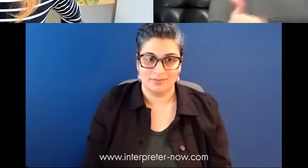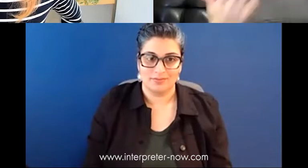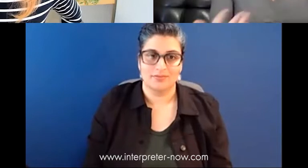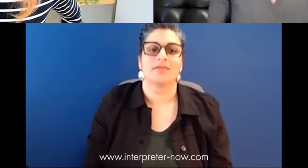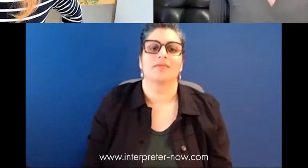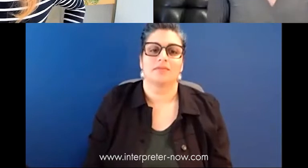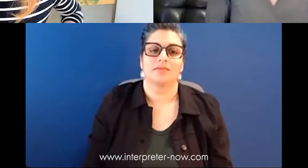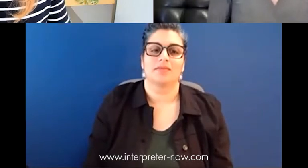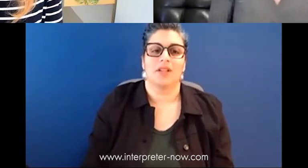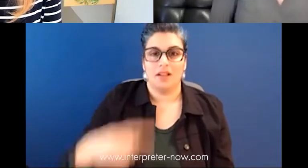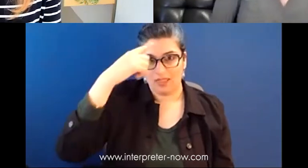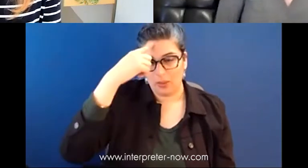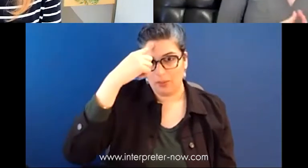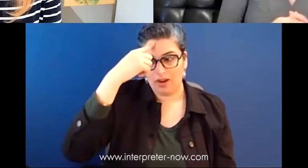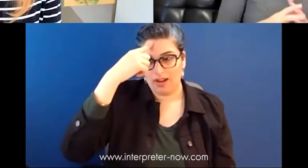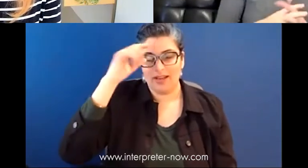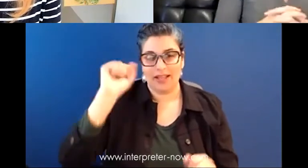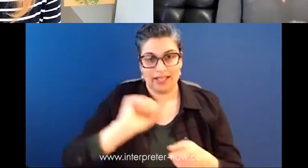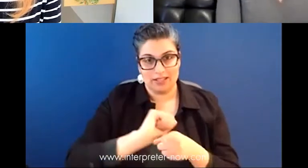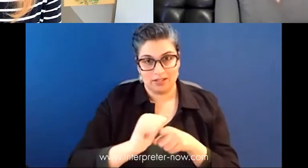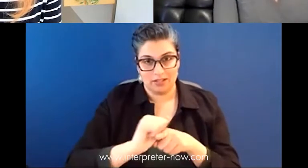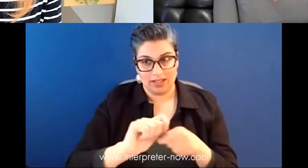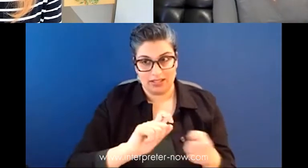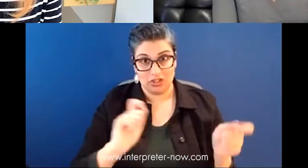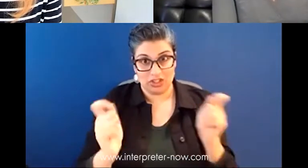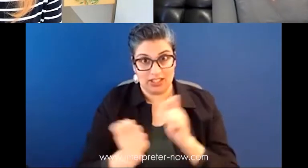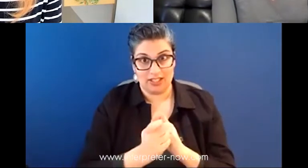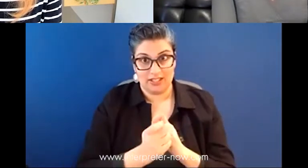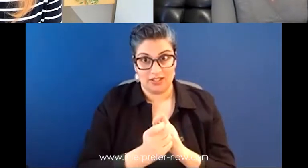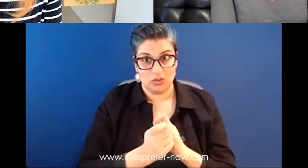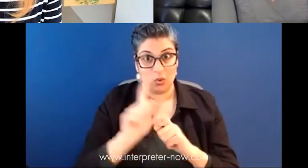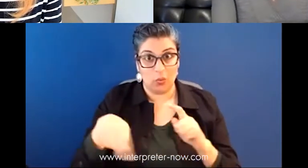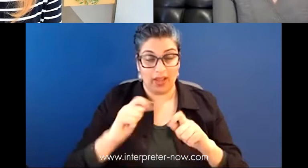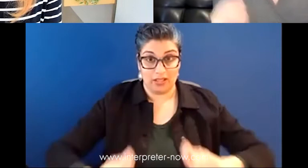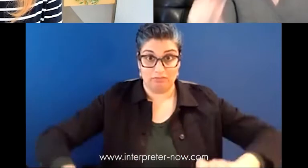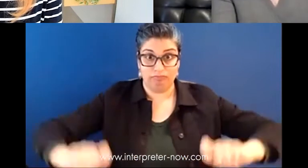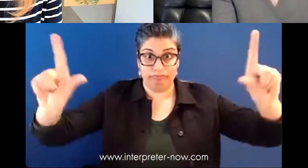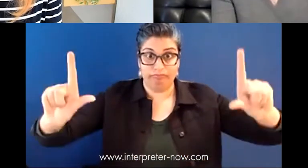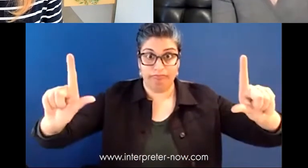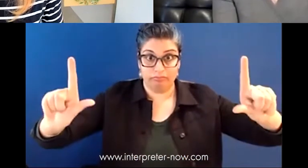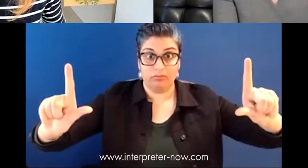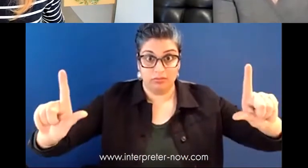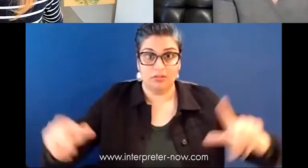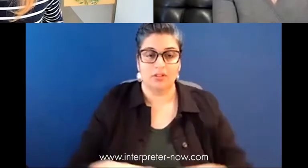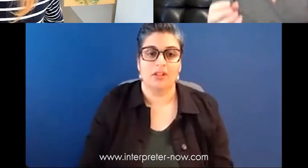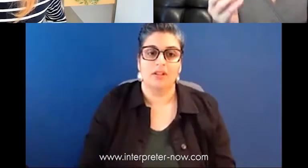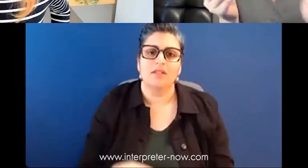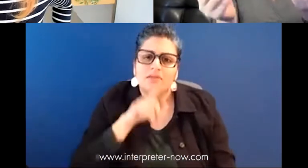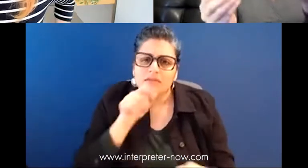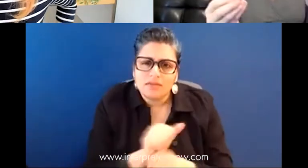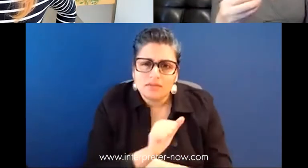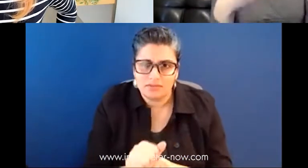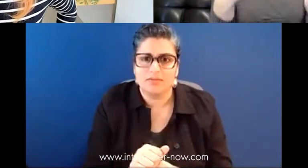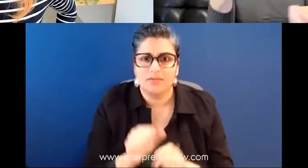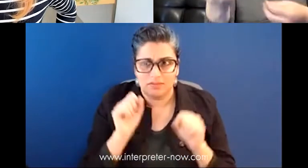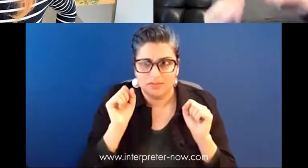way, the brain rewiring is happening. So we saw really strong biases. Those happen in office. In fact, people that